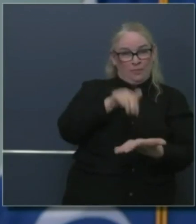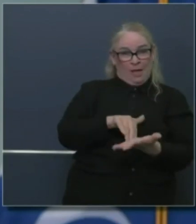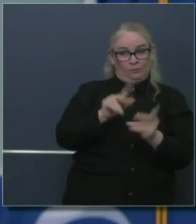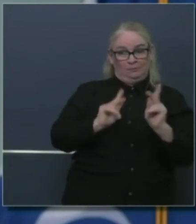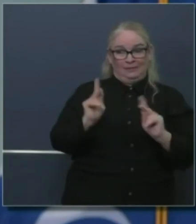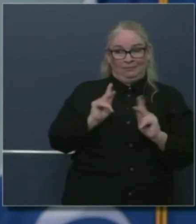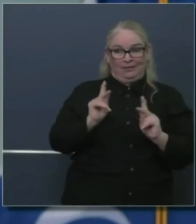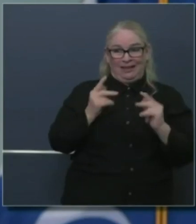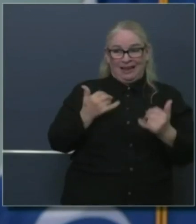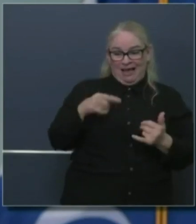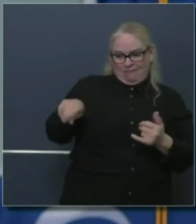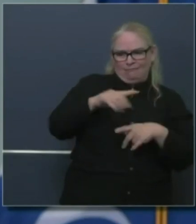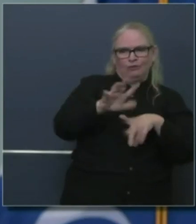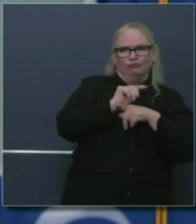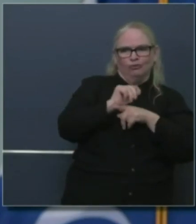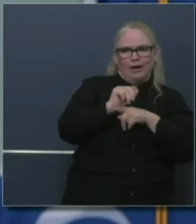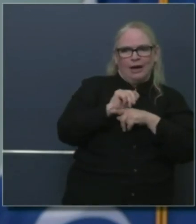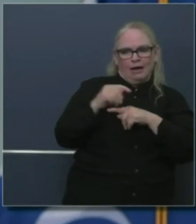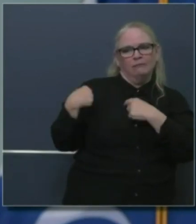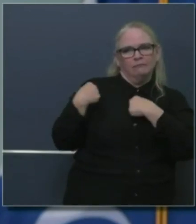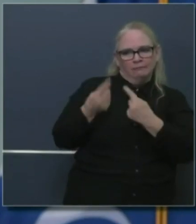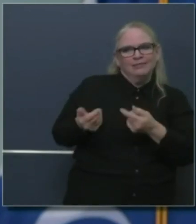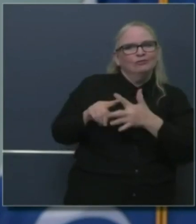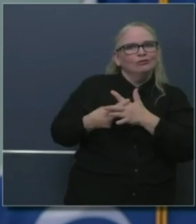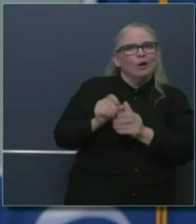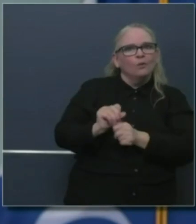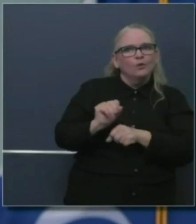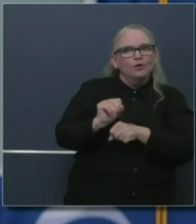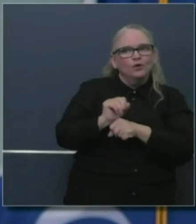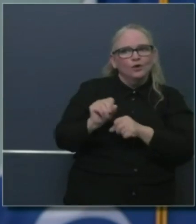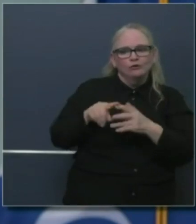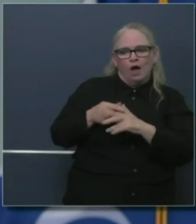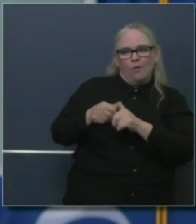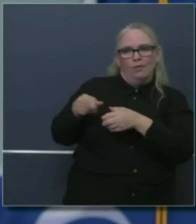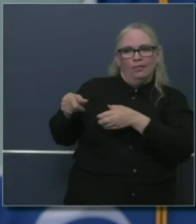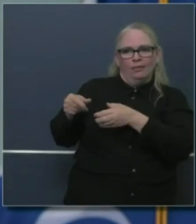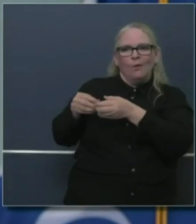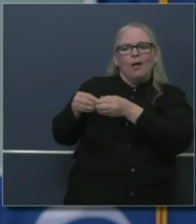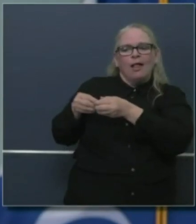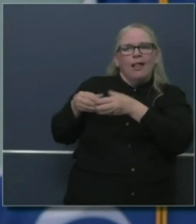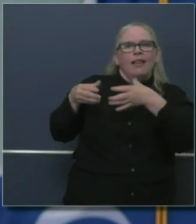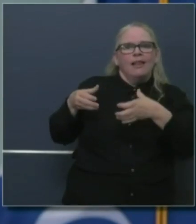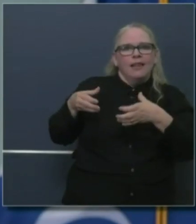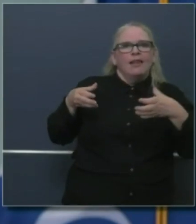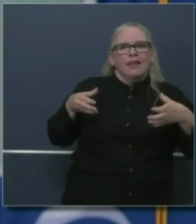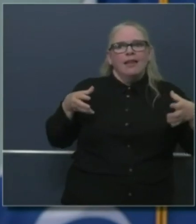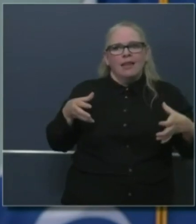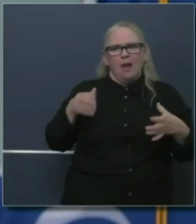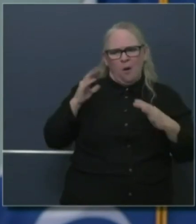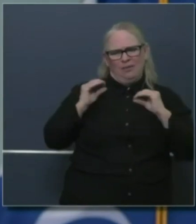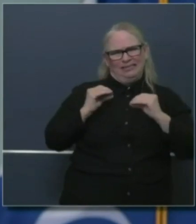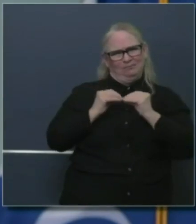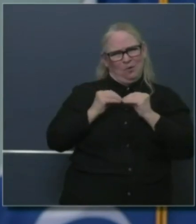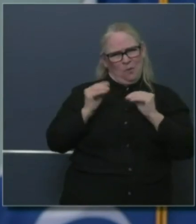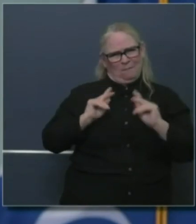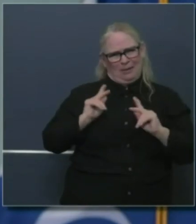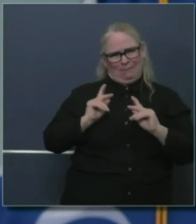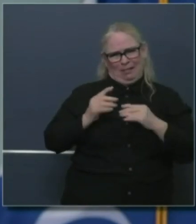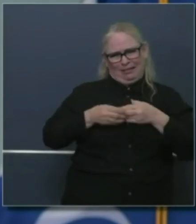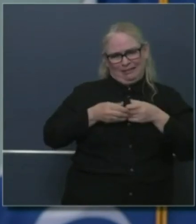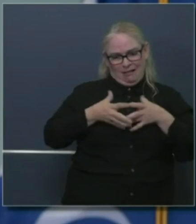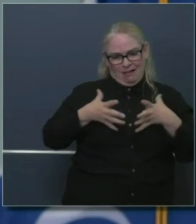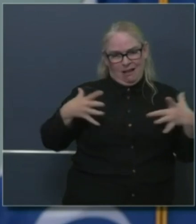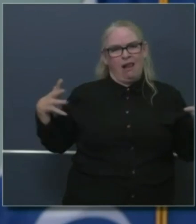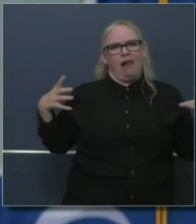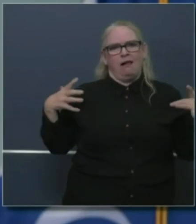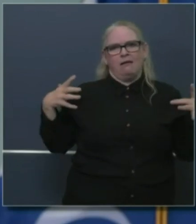doing this work throughout the state of California. But testing and tracing are foundational in terms of this effort to move in the second phase. And as